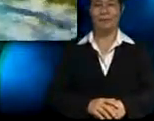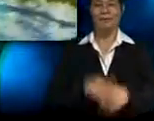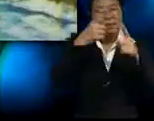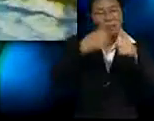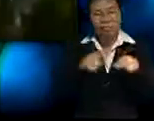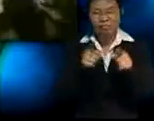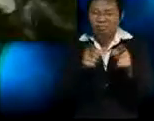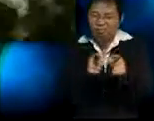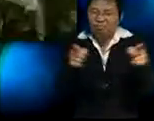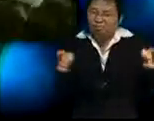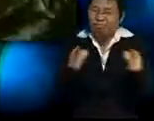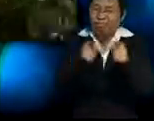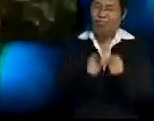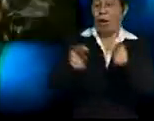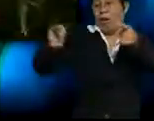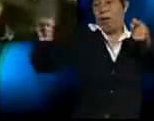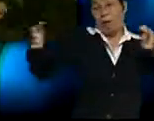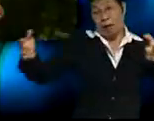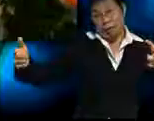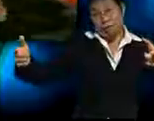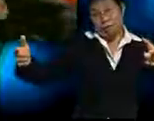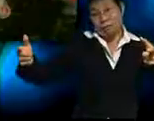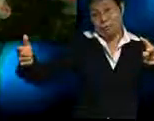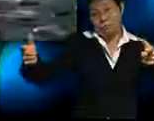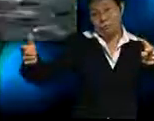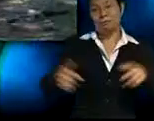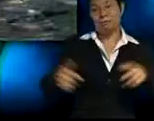different sizes: large,